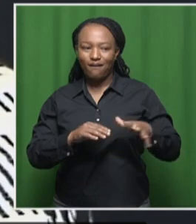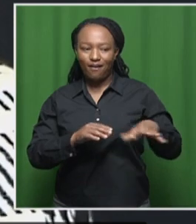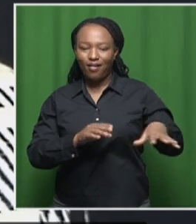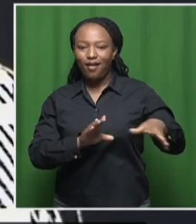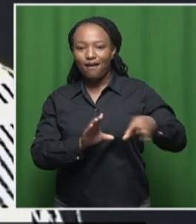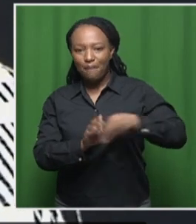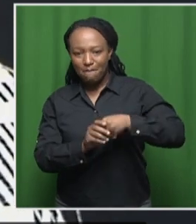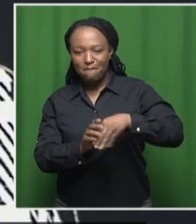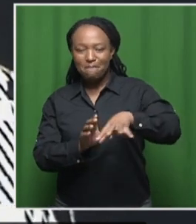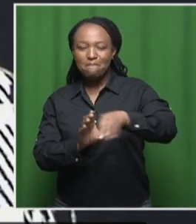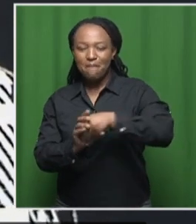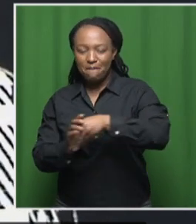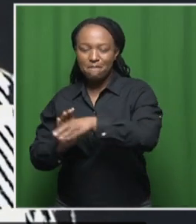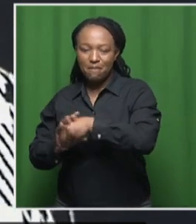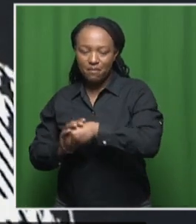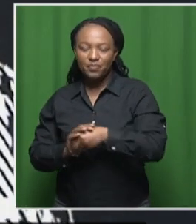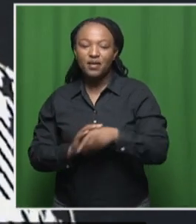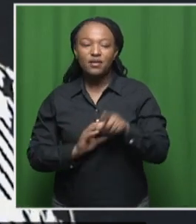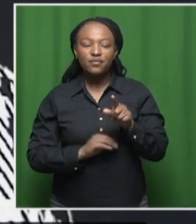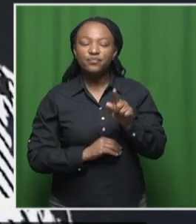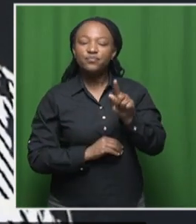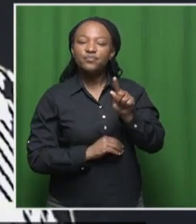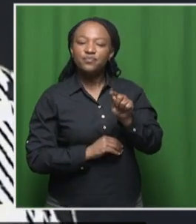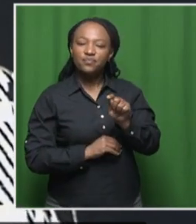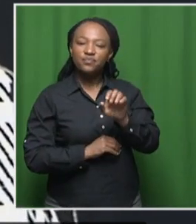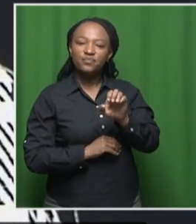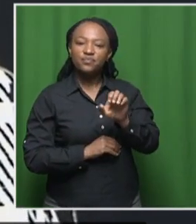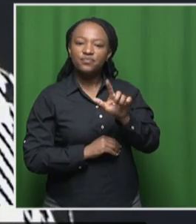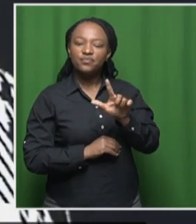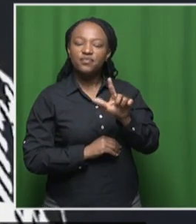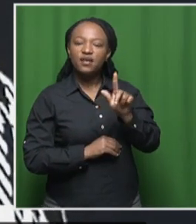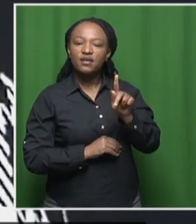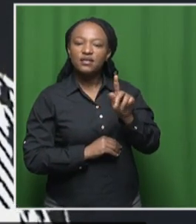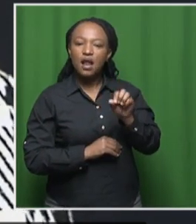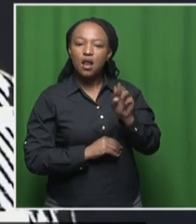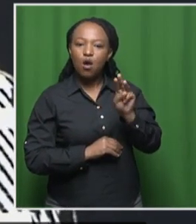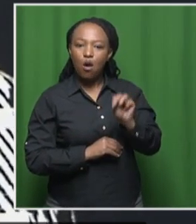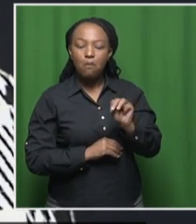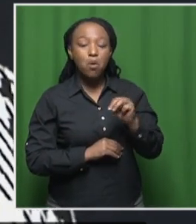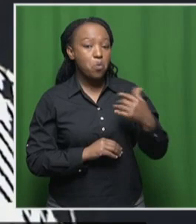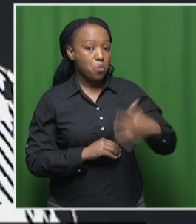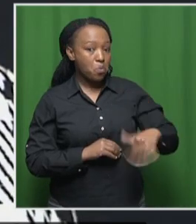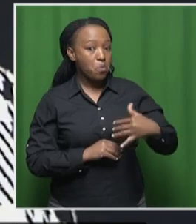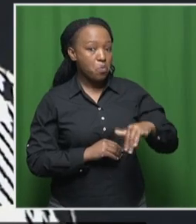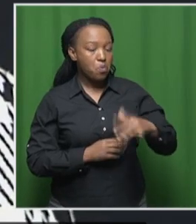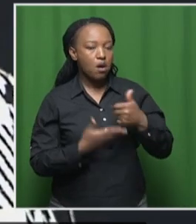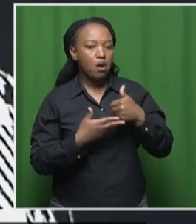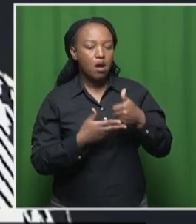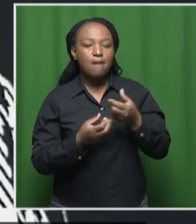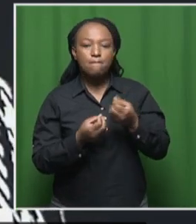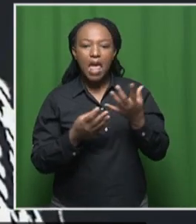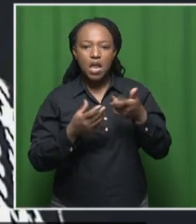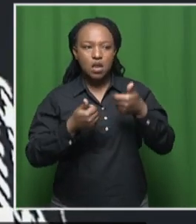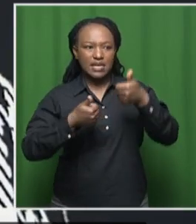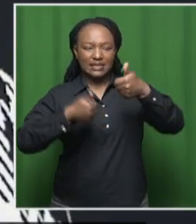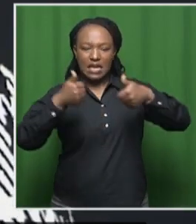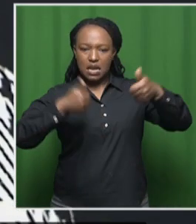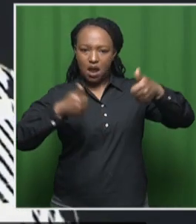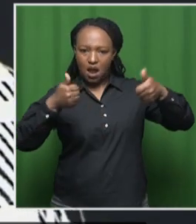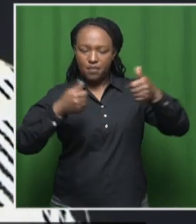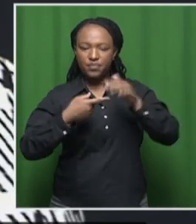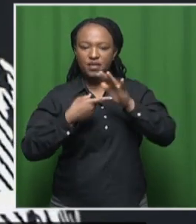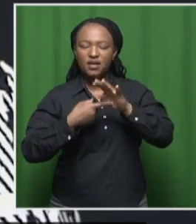really was the springboard for these women. A lot of them have reached quite high senior positions, CTOs,